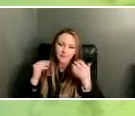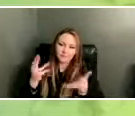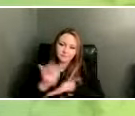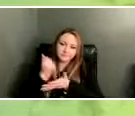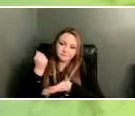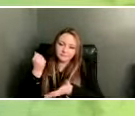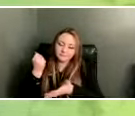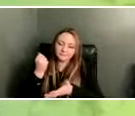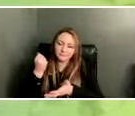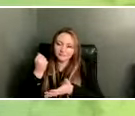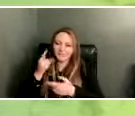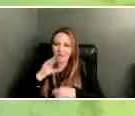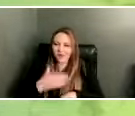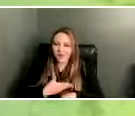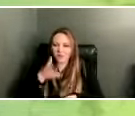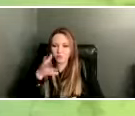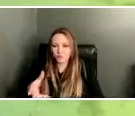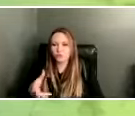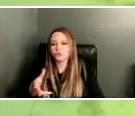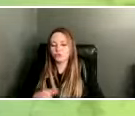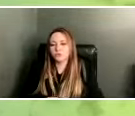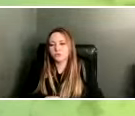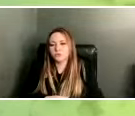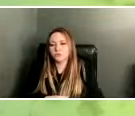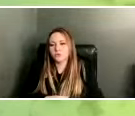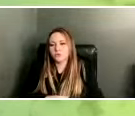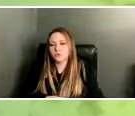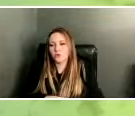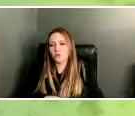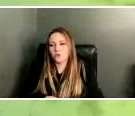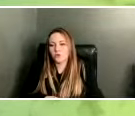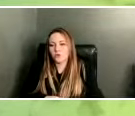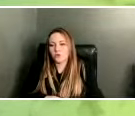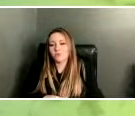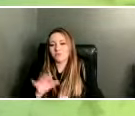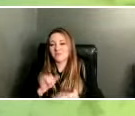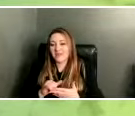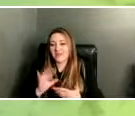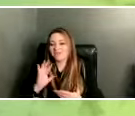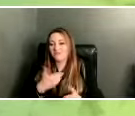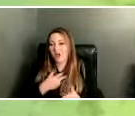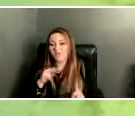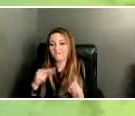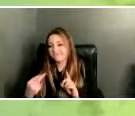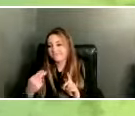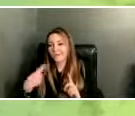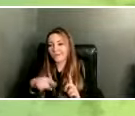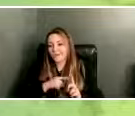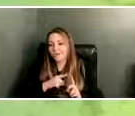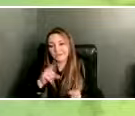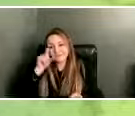achieved in our future. And so that's where we stand. And we do